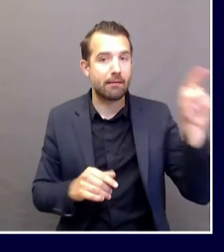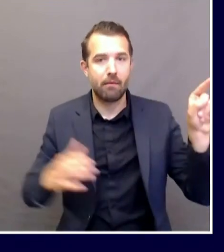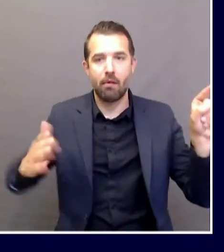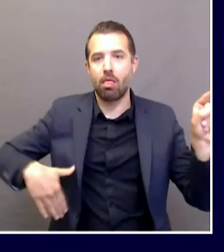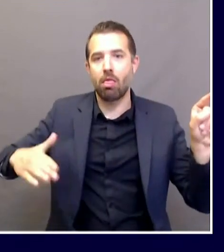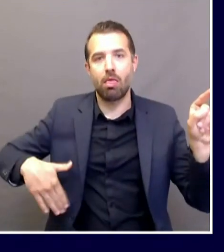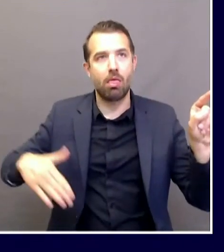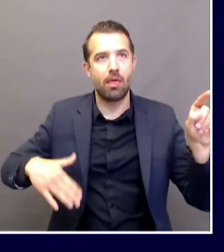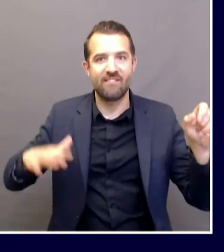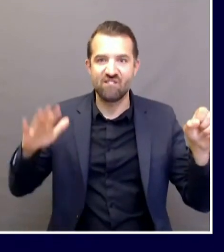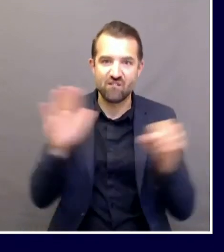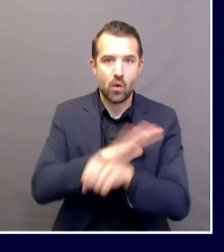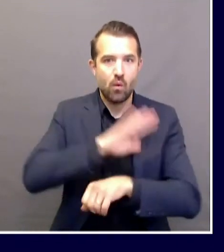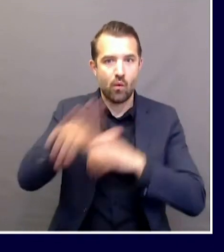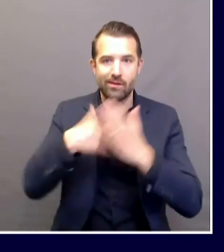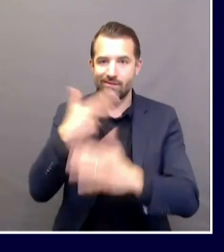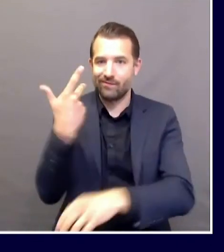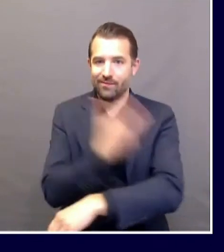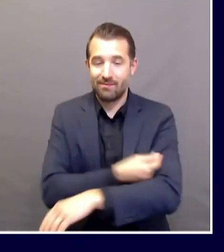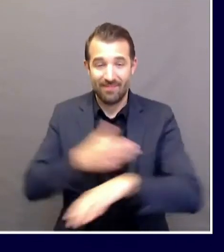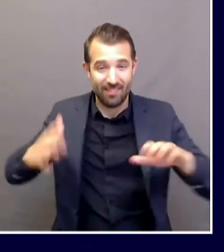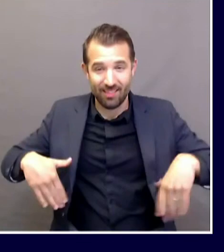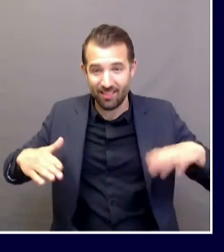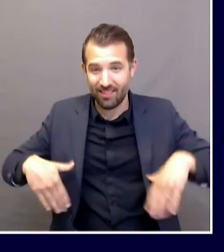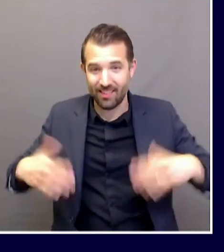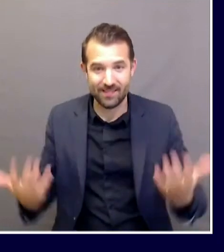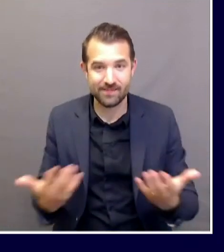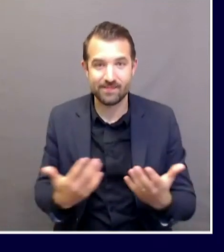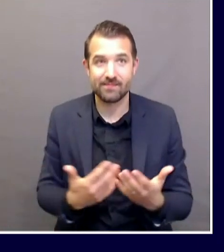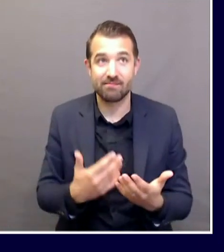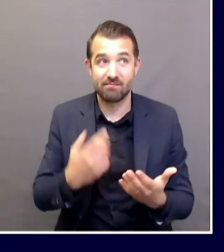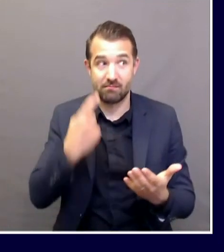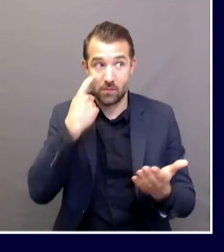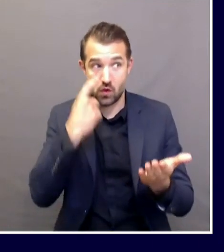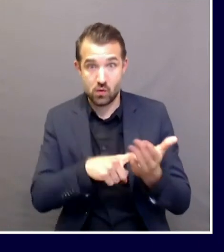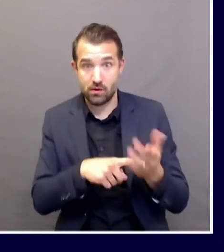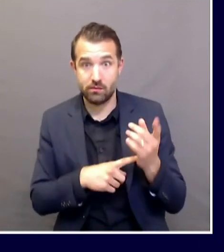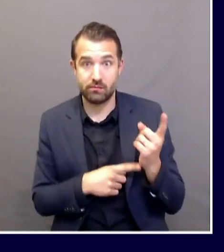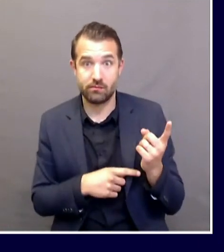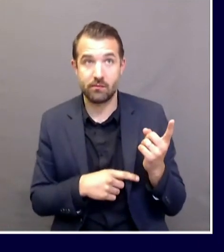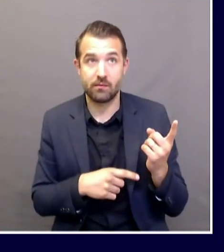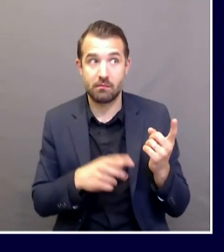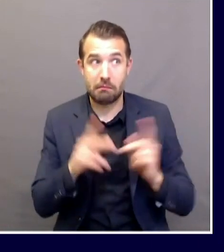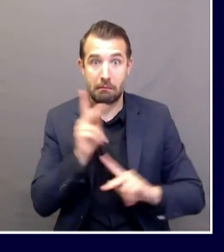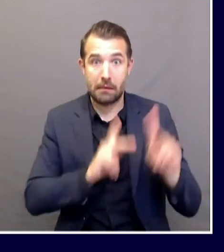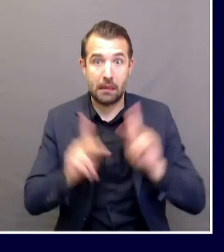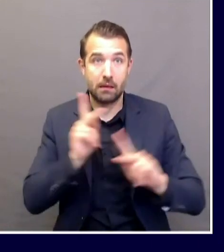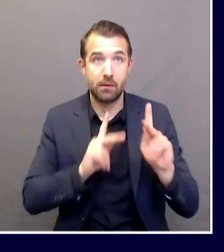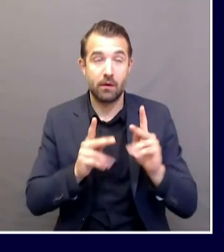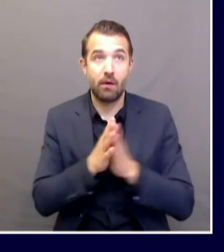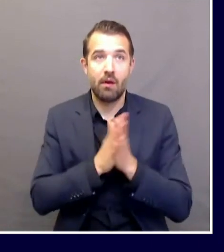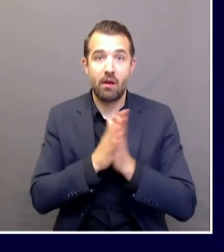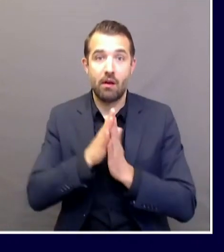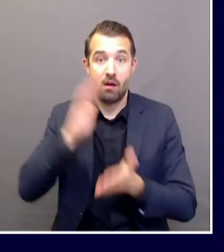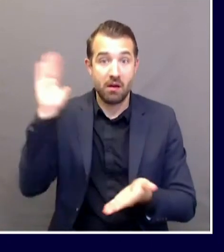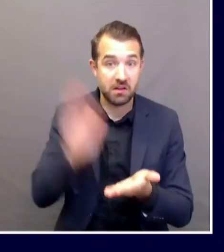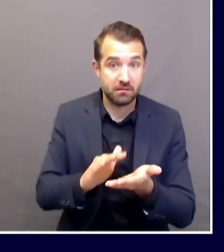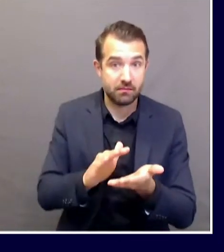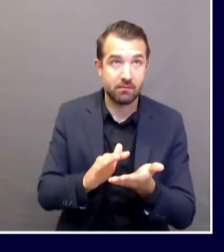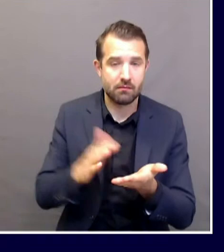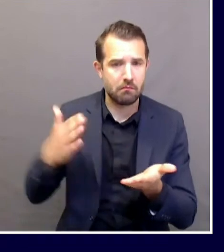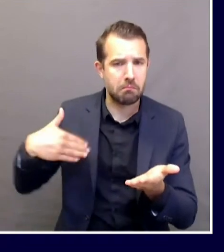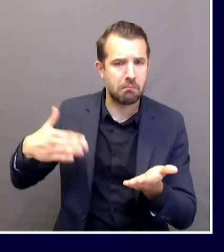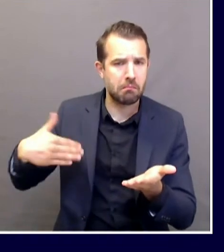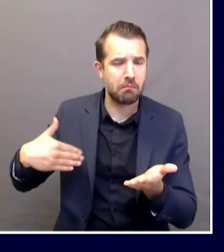not seeing this widespread decrement in demand. So I'm optimistic, and we're doing our part